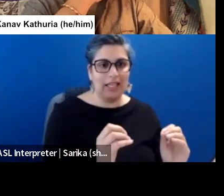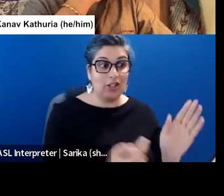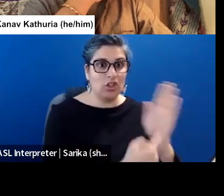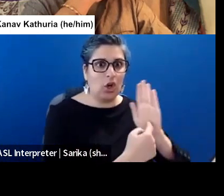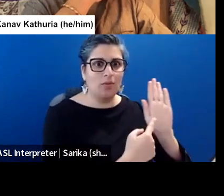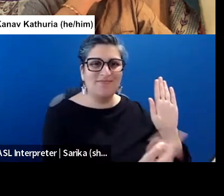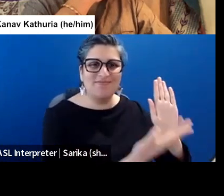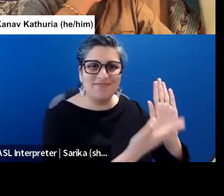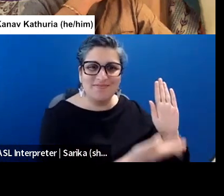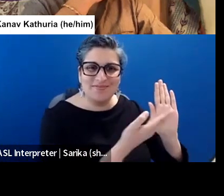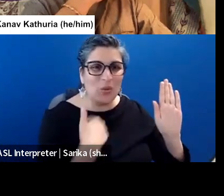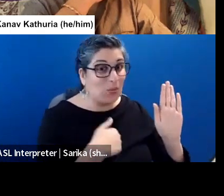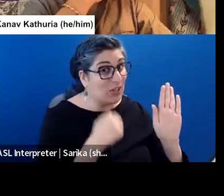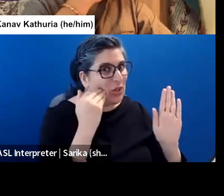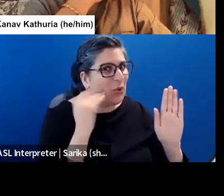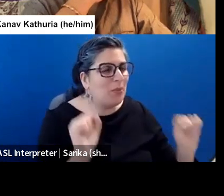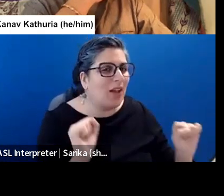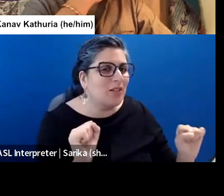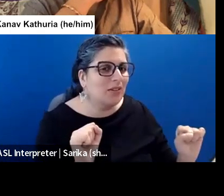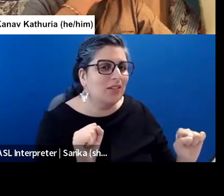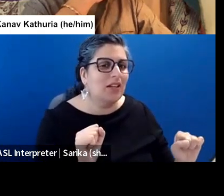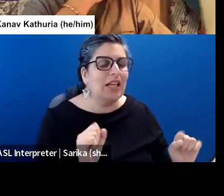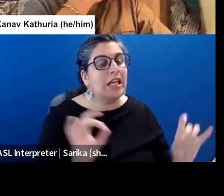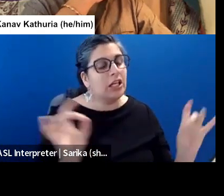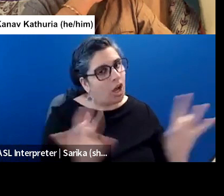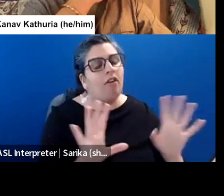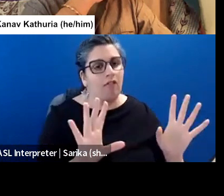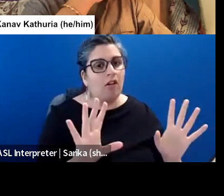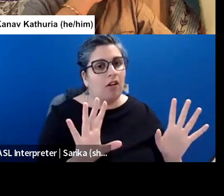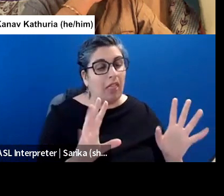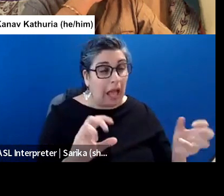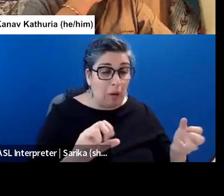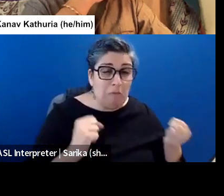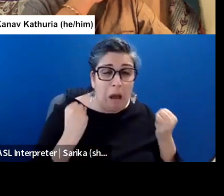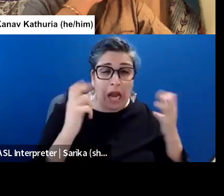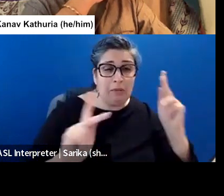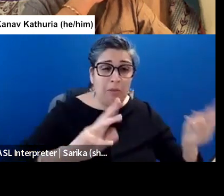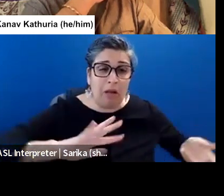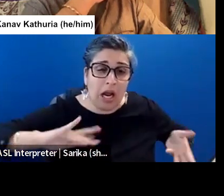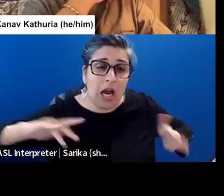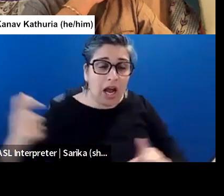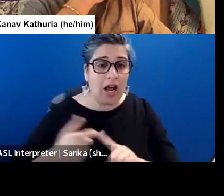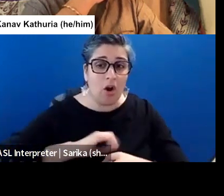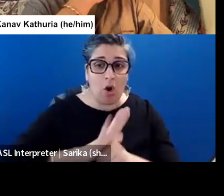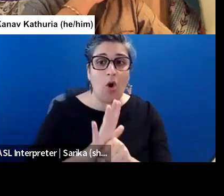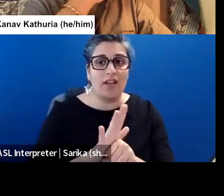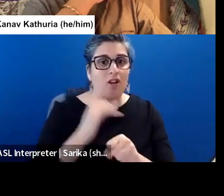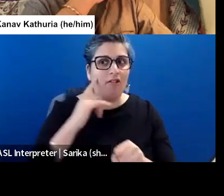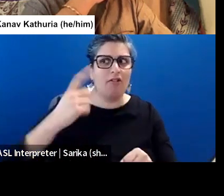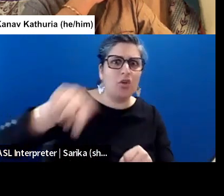right? We knew you could do it. And it's sad that it took this many deaths for you to step up and say, okay, you're right. We have to do